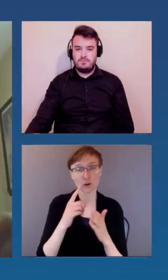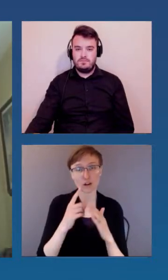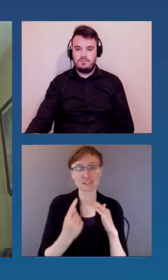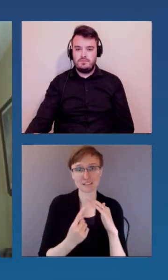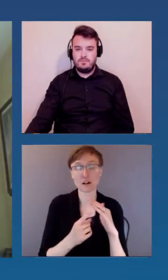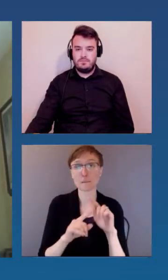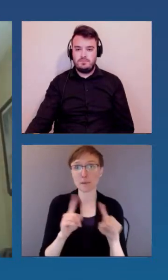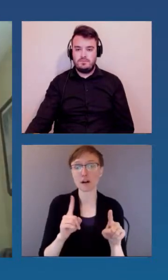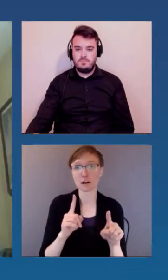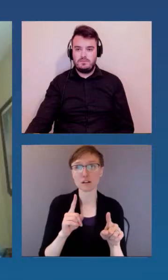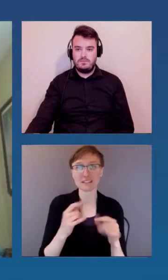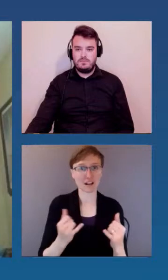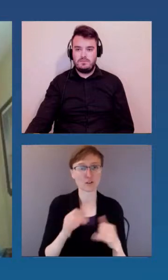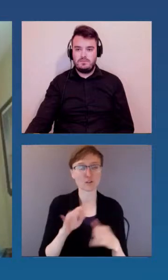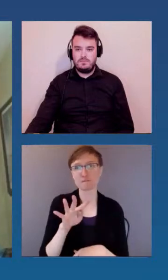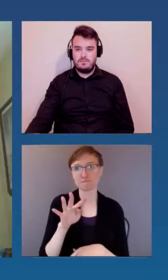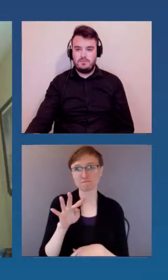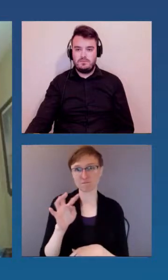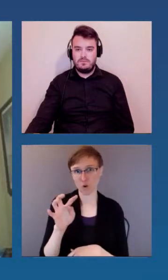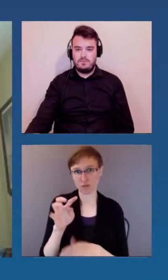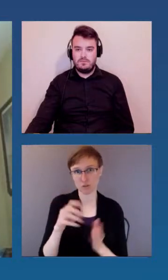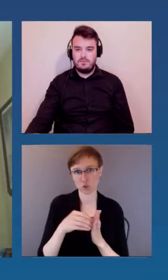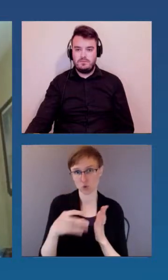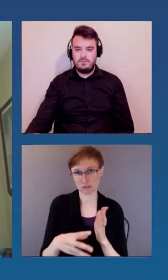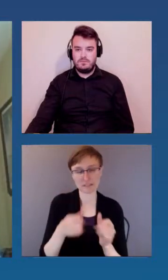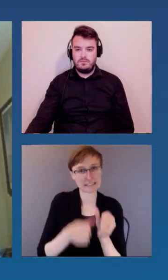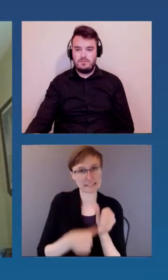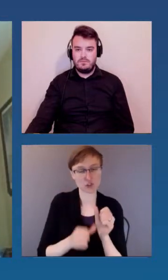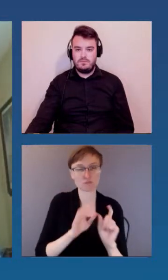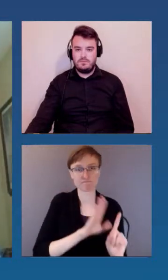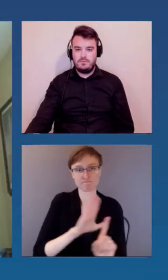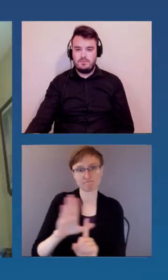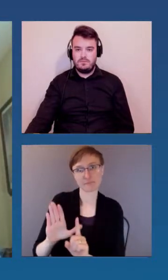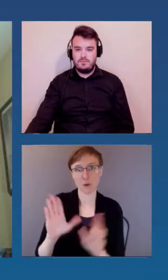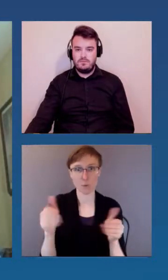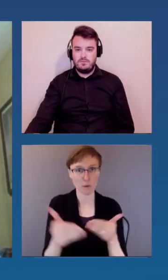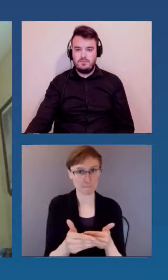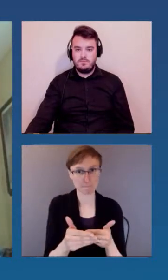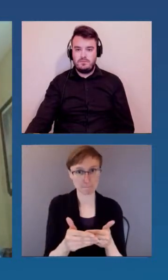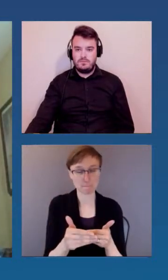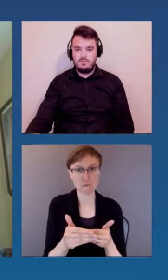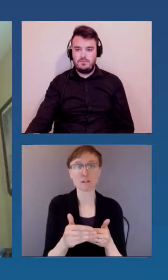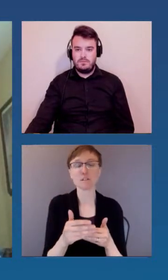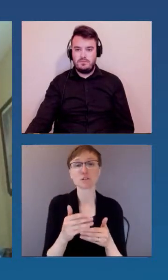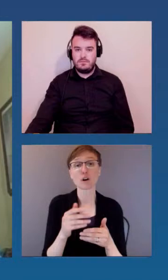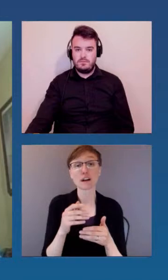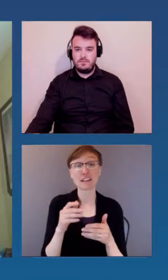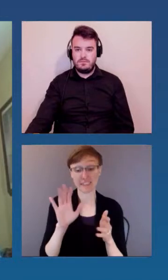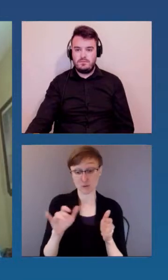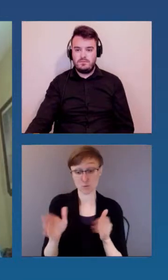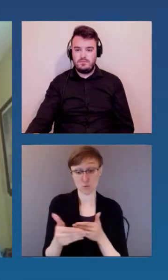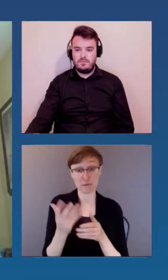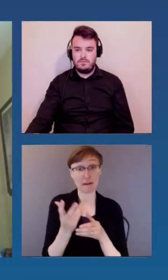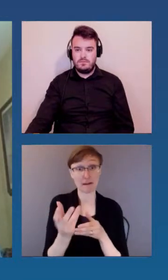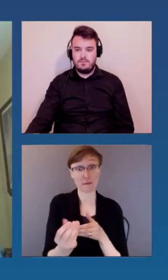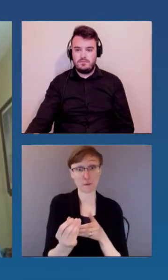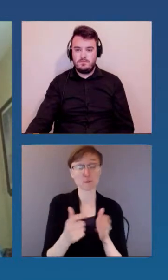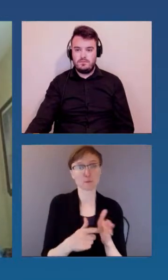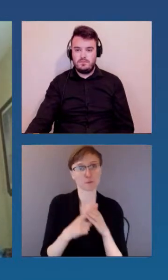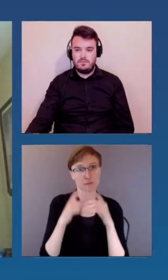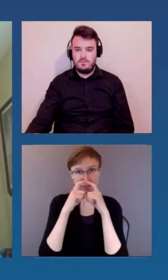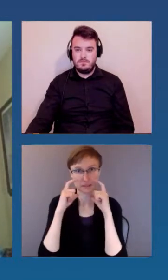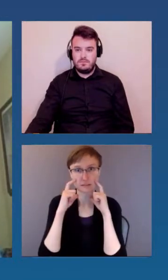Similarly, for Algonquin College, we had students in residence throughout the summer, and we learned a lot